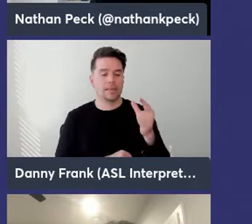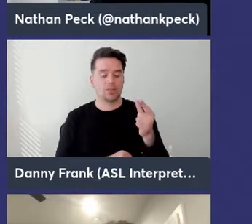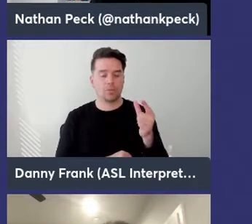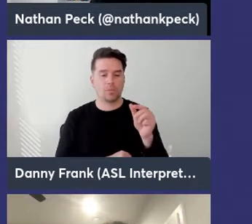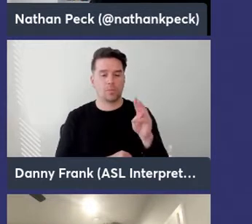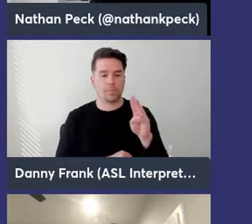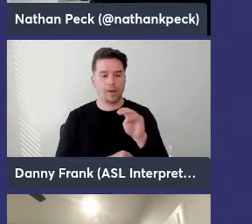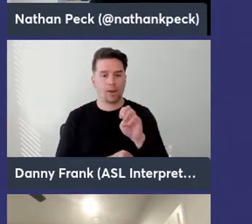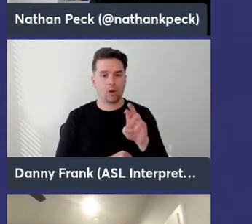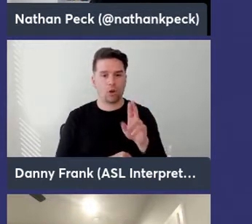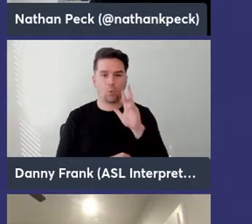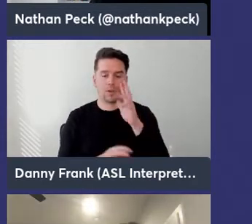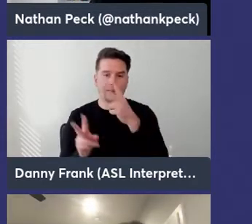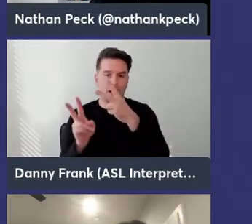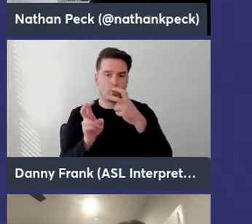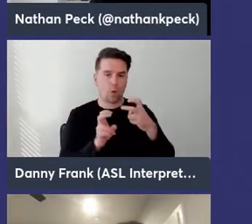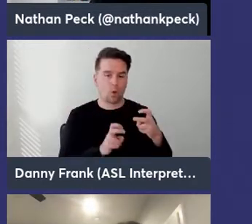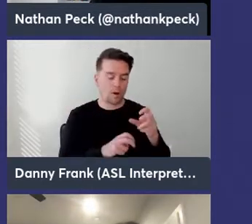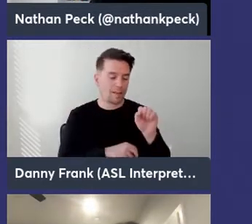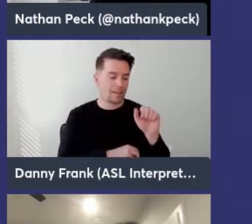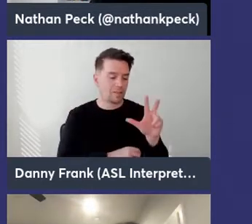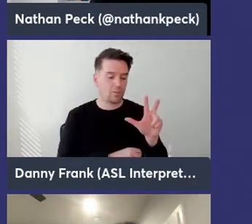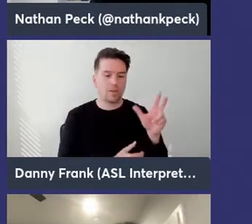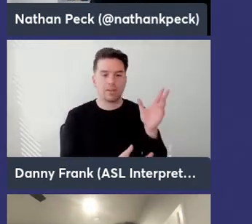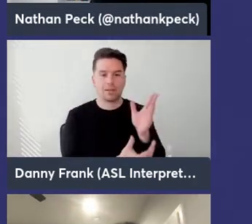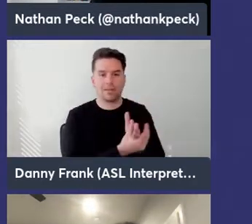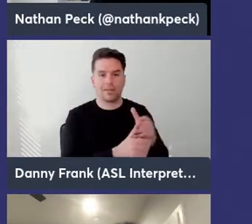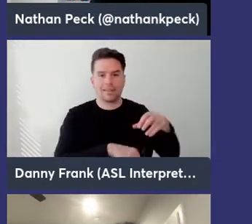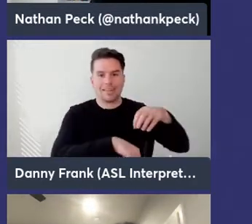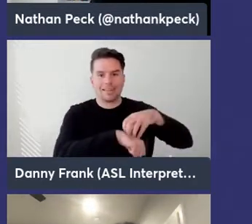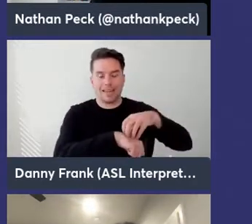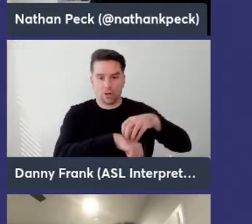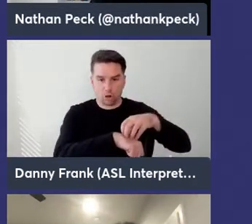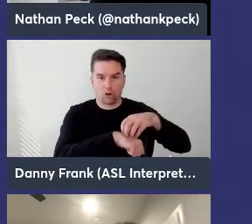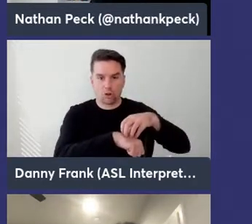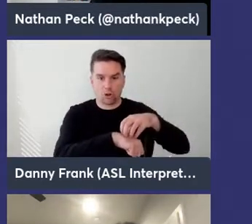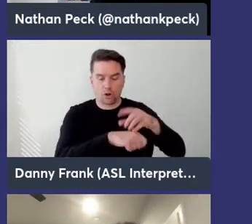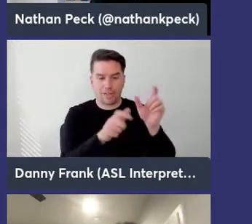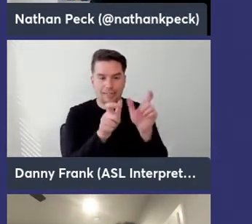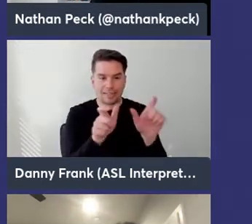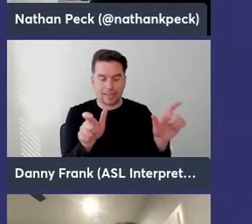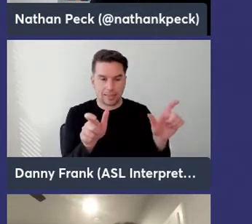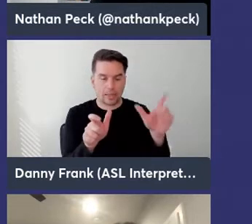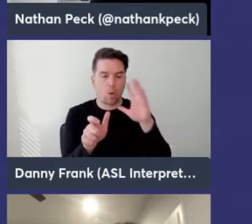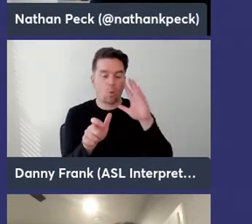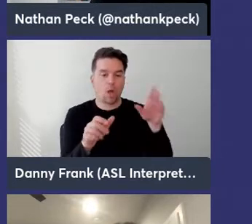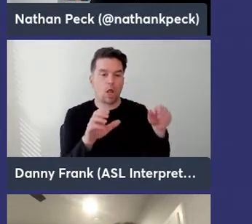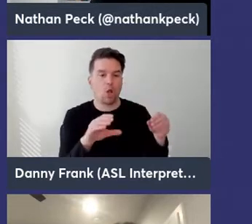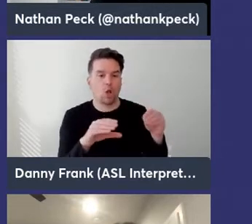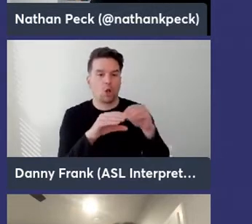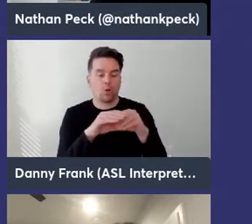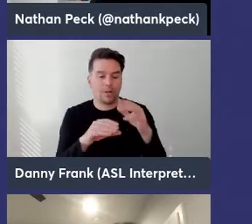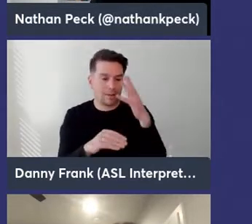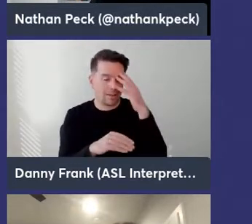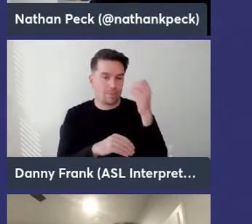from S3 onto the container instance, and then load it onto the container memory and serve this model.